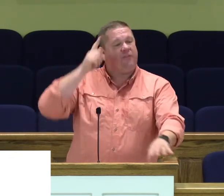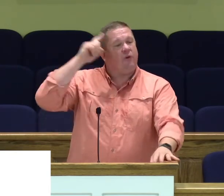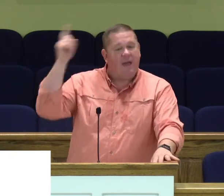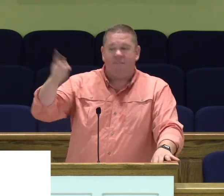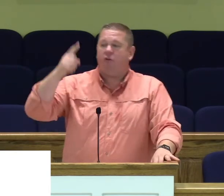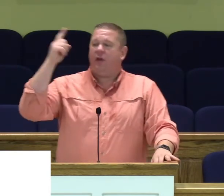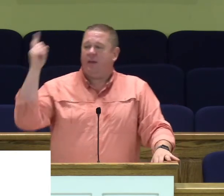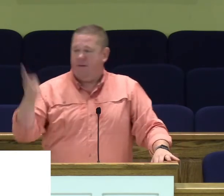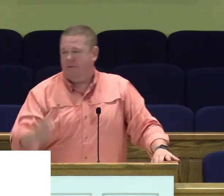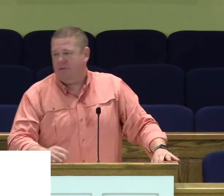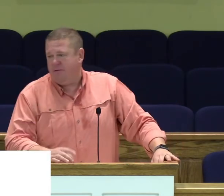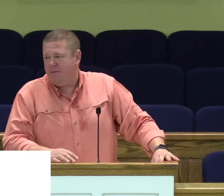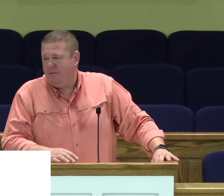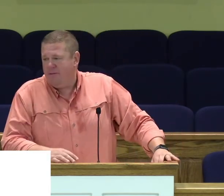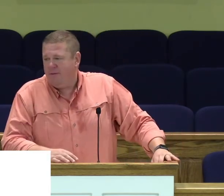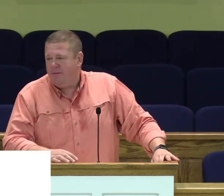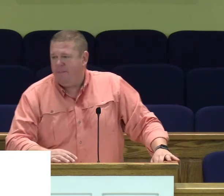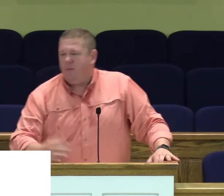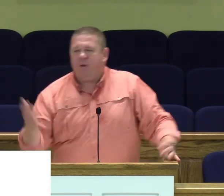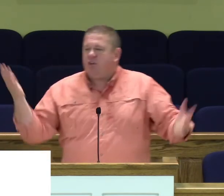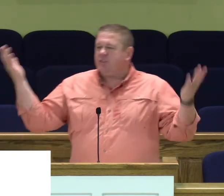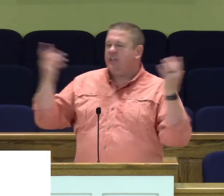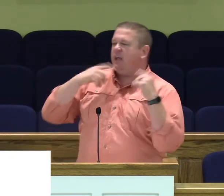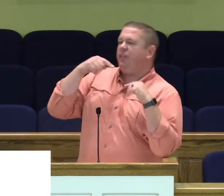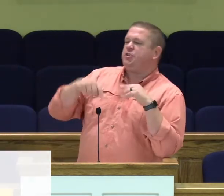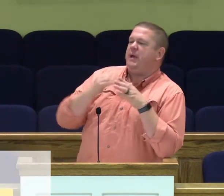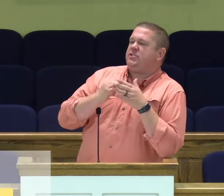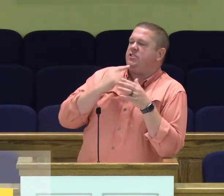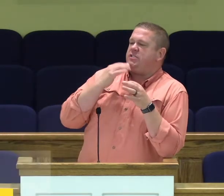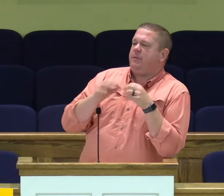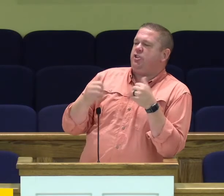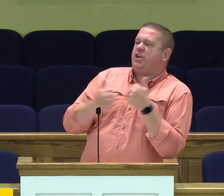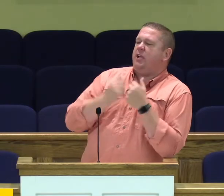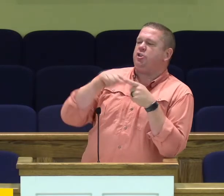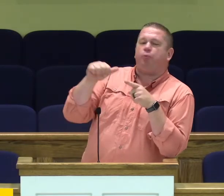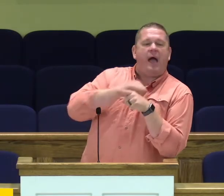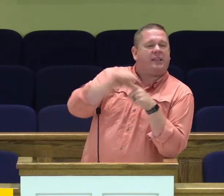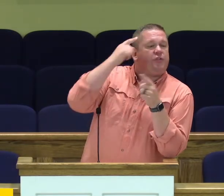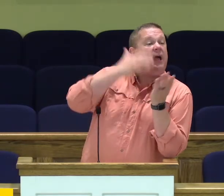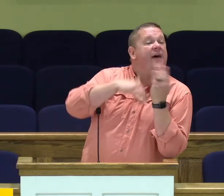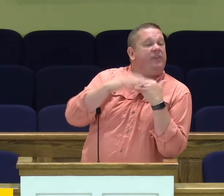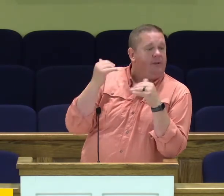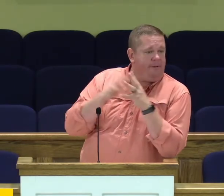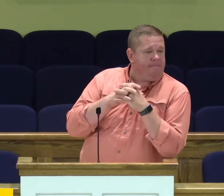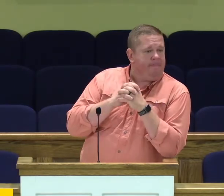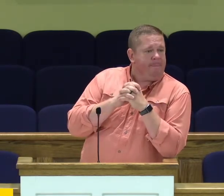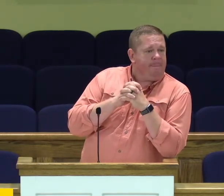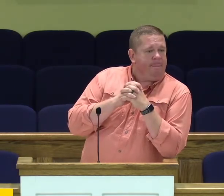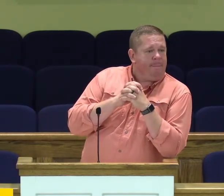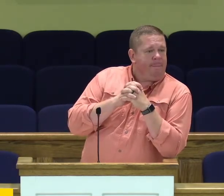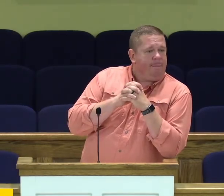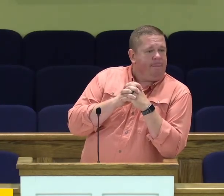name forever and ever. When it's all said and done, this message is simply a challenge to practice for heaven.